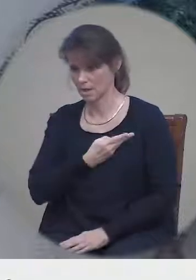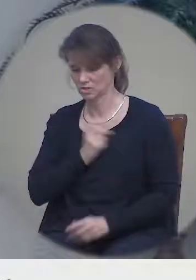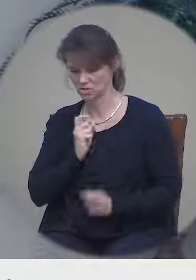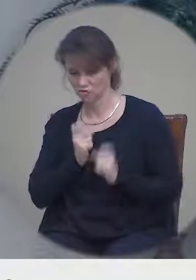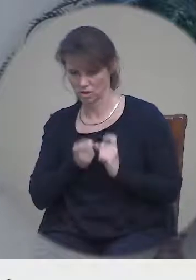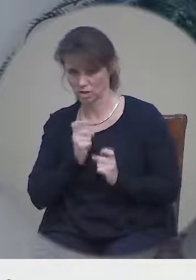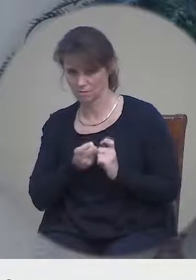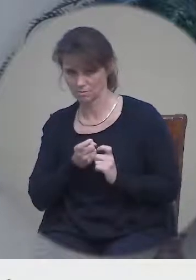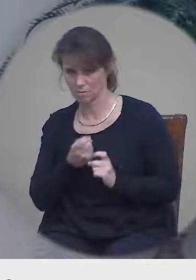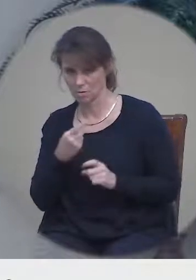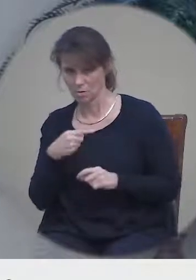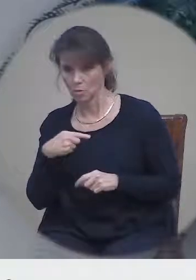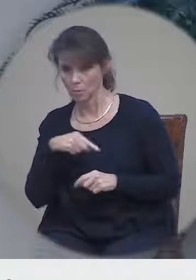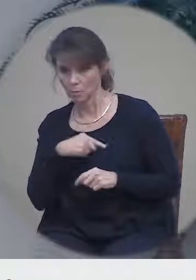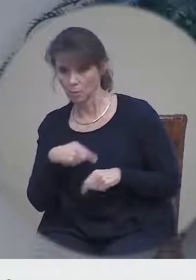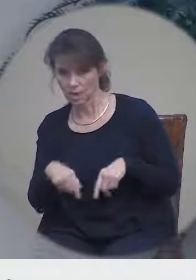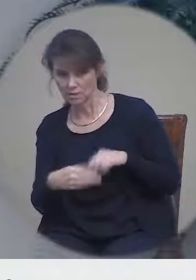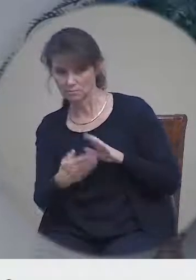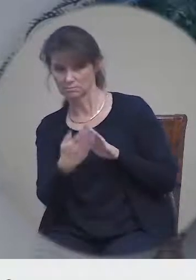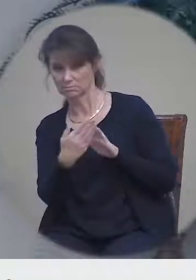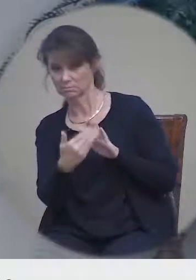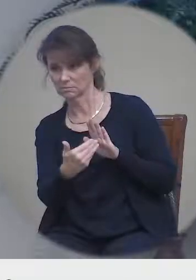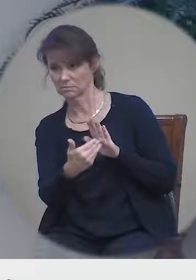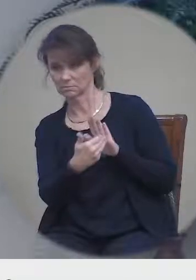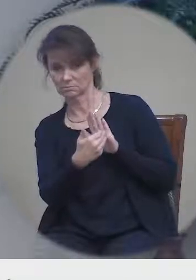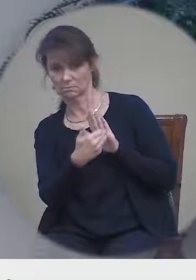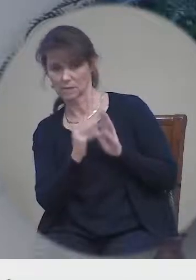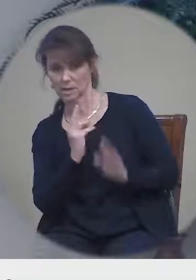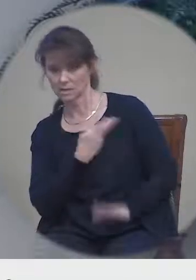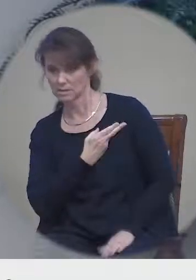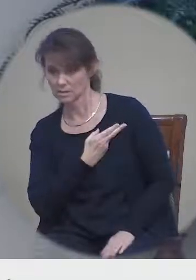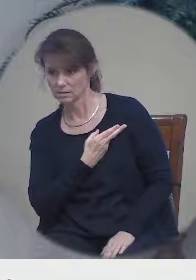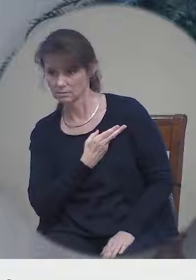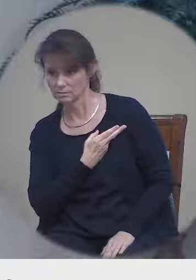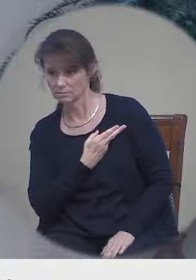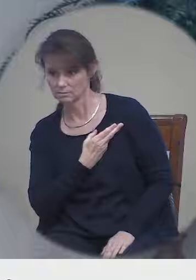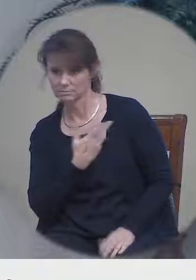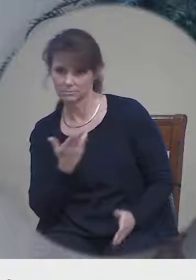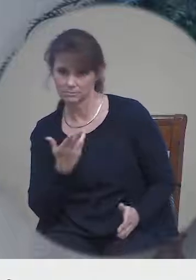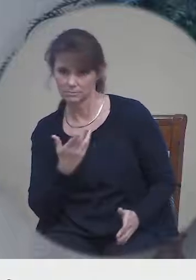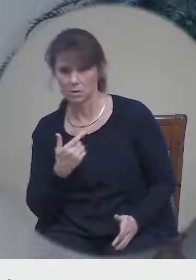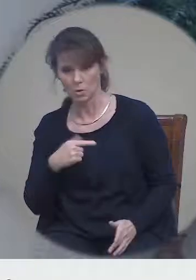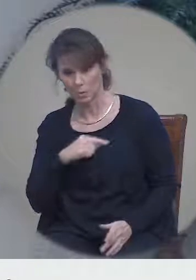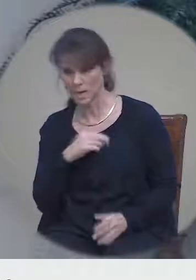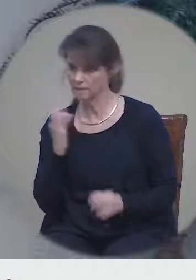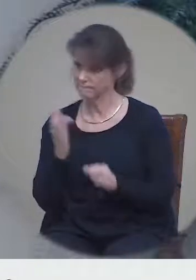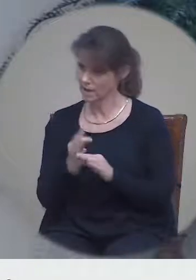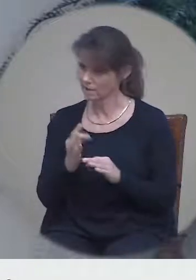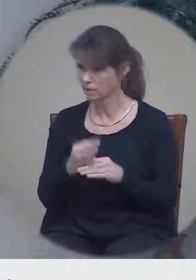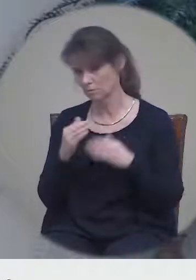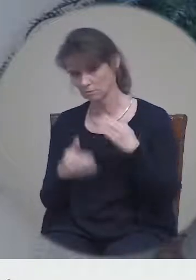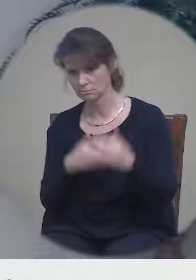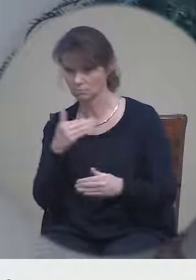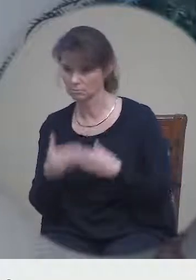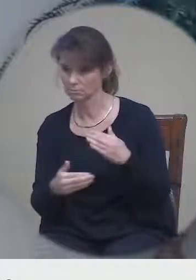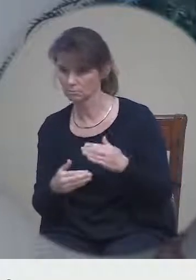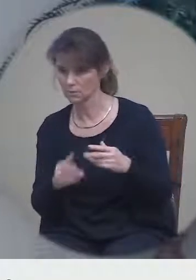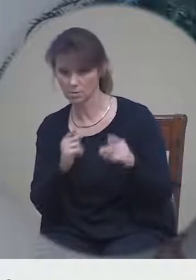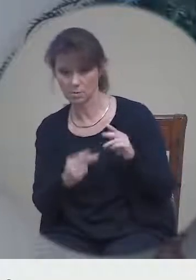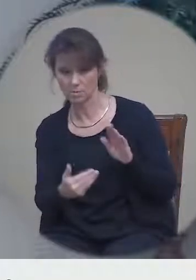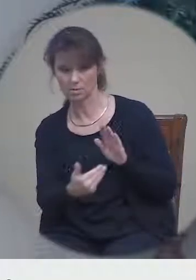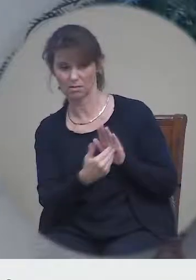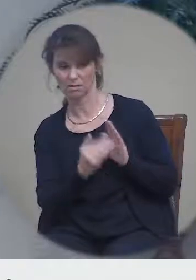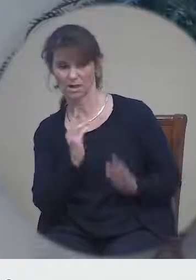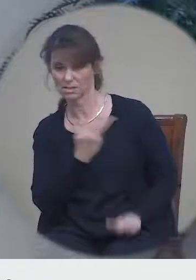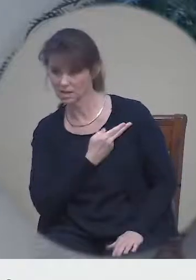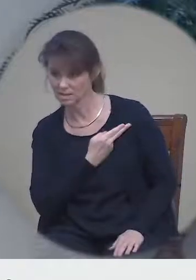meet resistance from other people with respect to our Christian life, it's God's way of telling us, get your